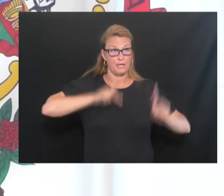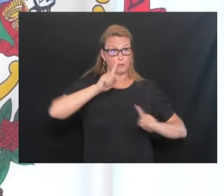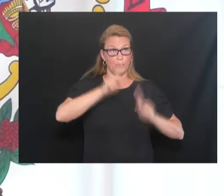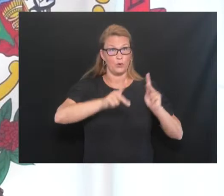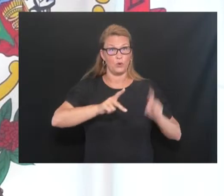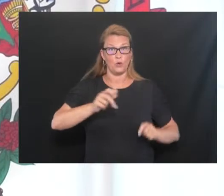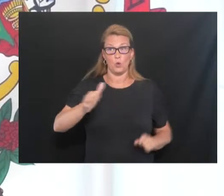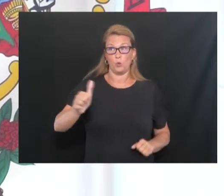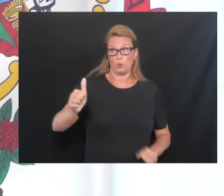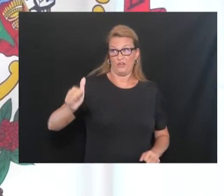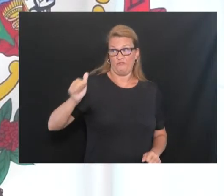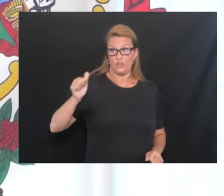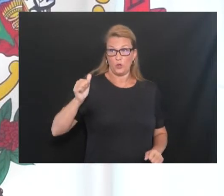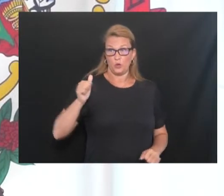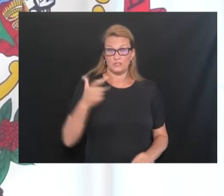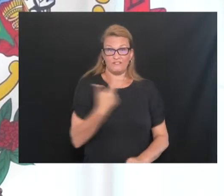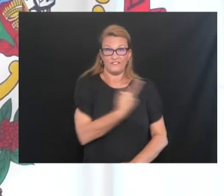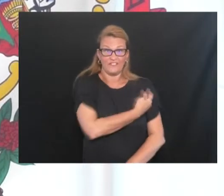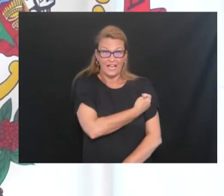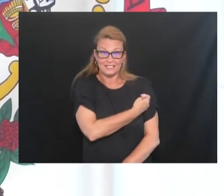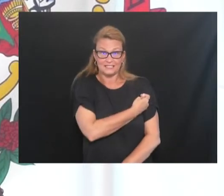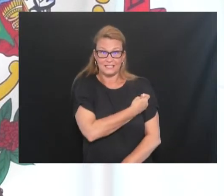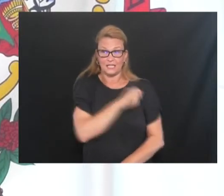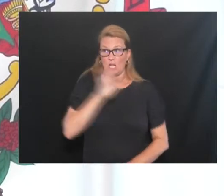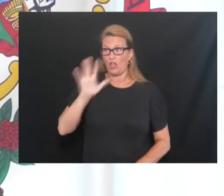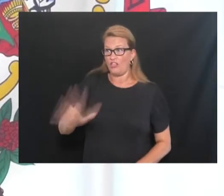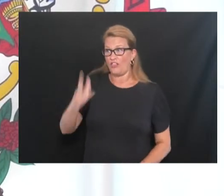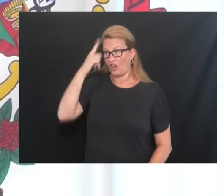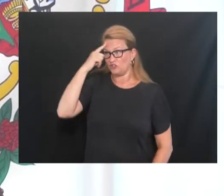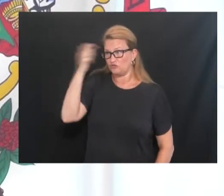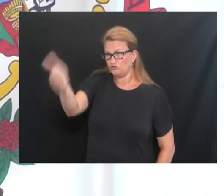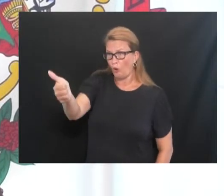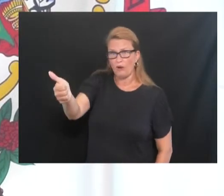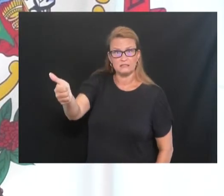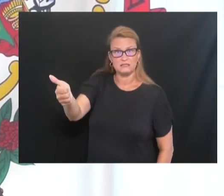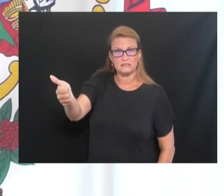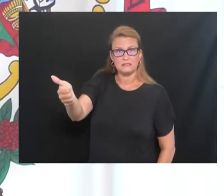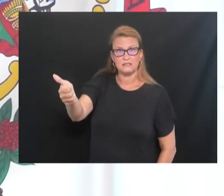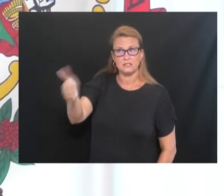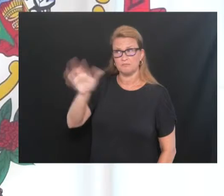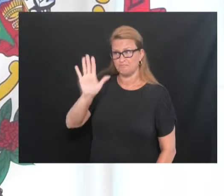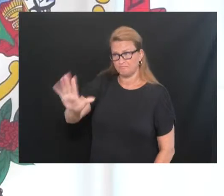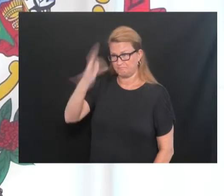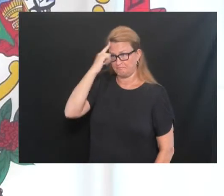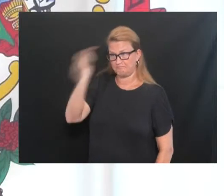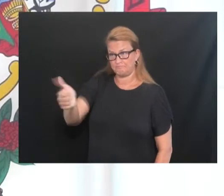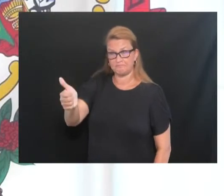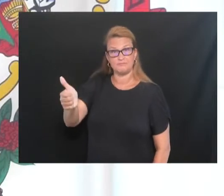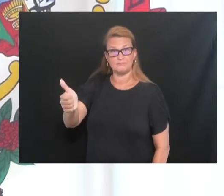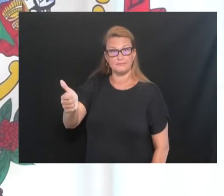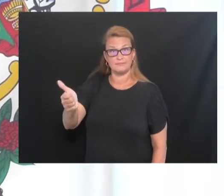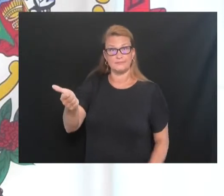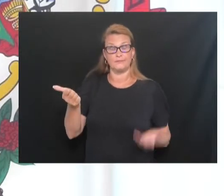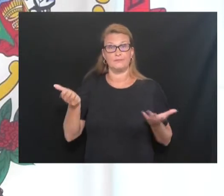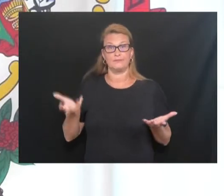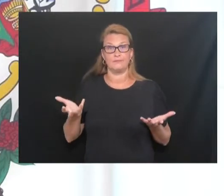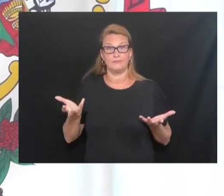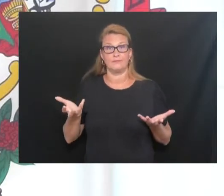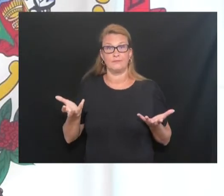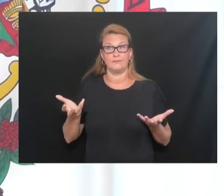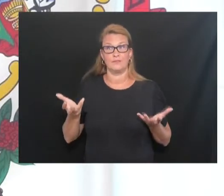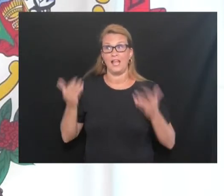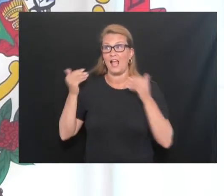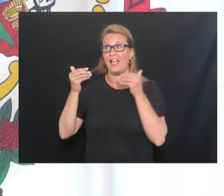aren't vaccinated, it's their choice, and if they absolutely made that choice and everything, then let